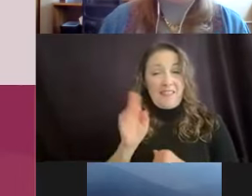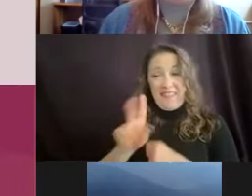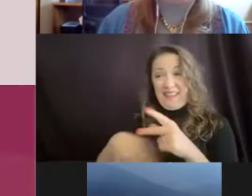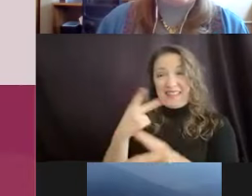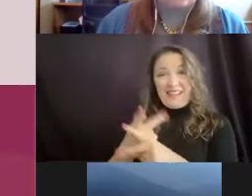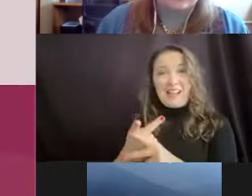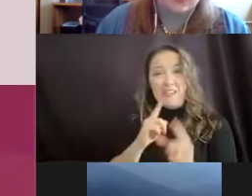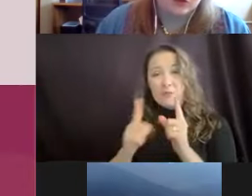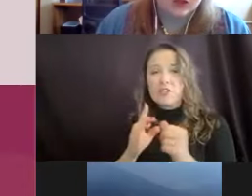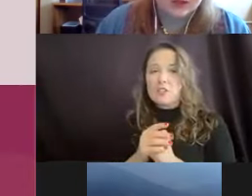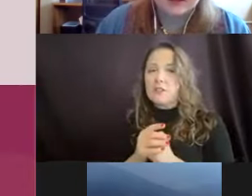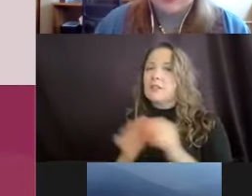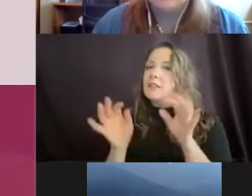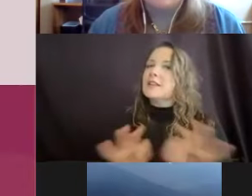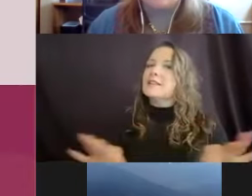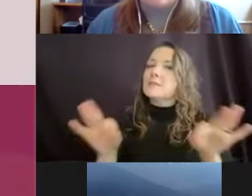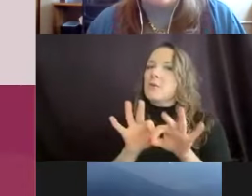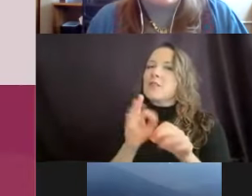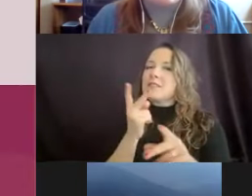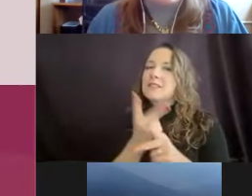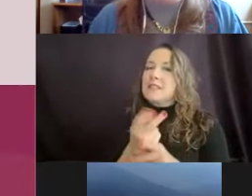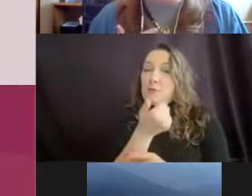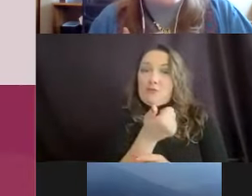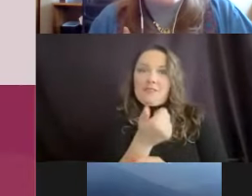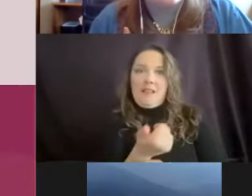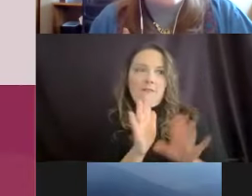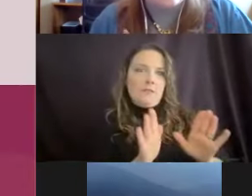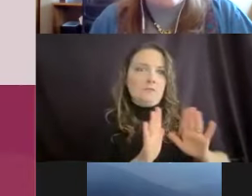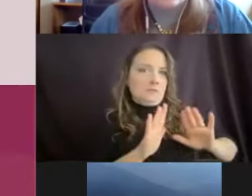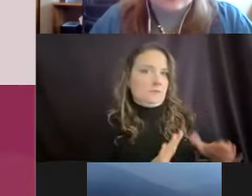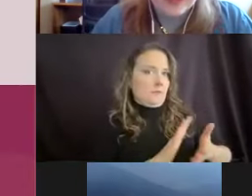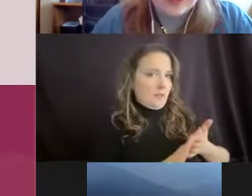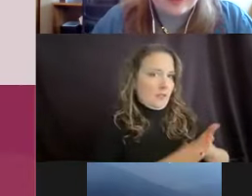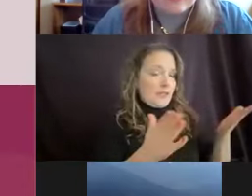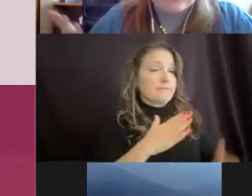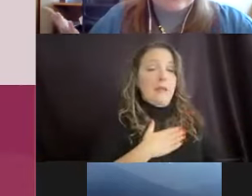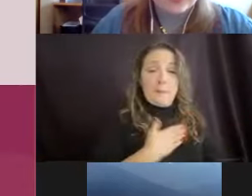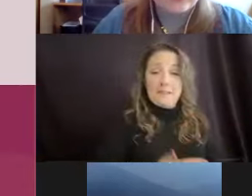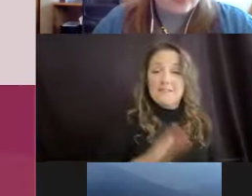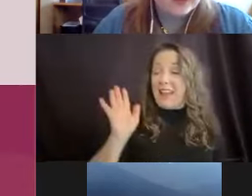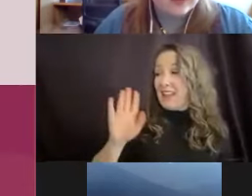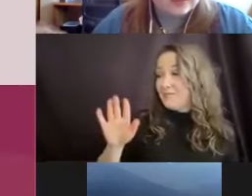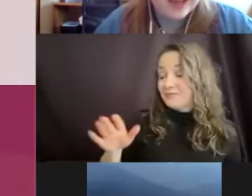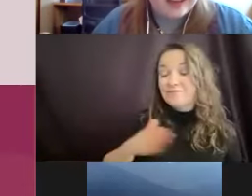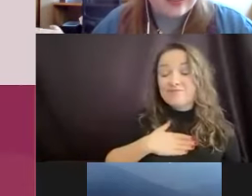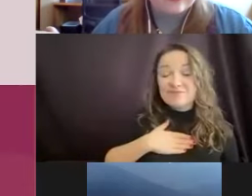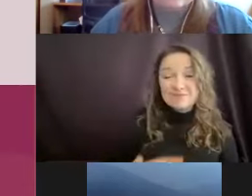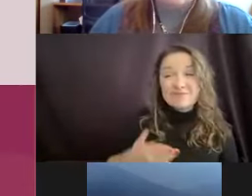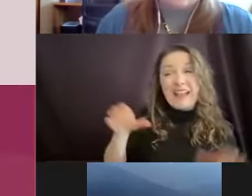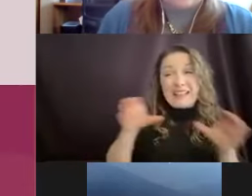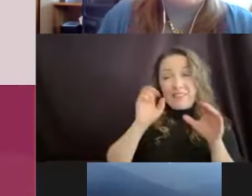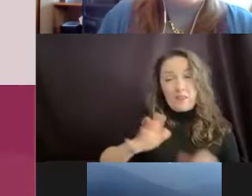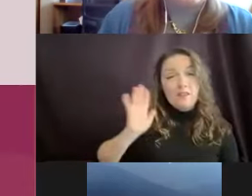it's important to keep your side of the street clean. So admit if you have done those things in the